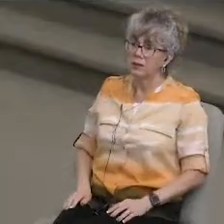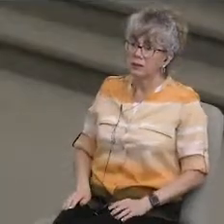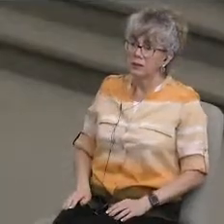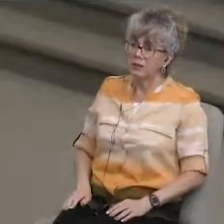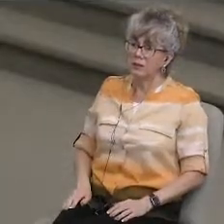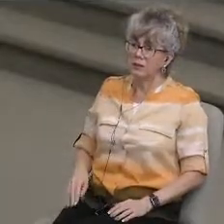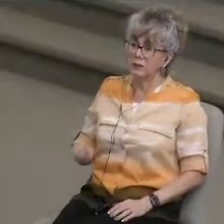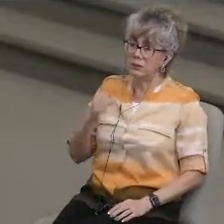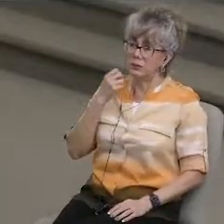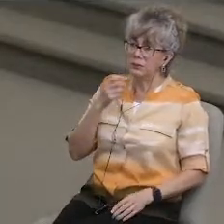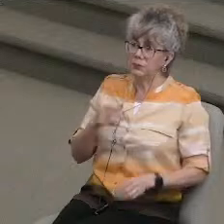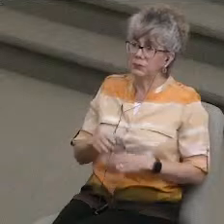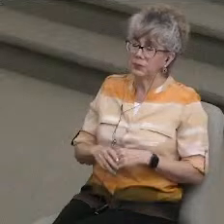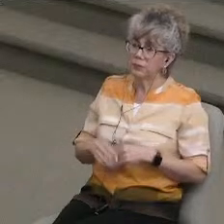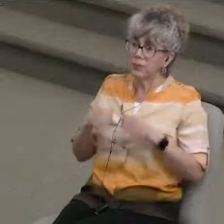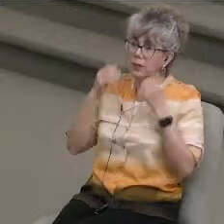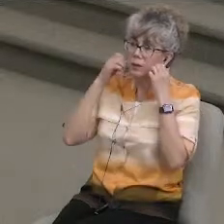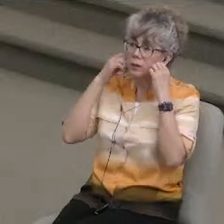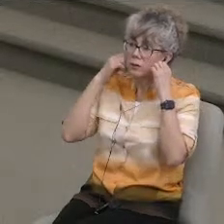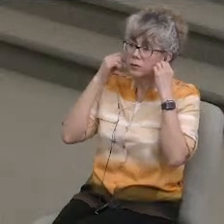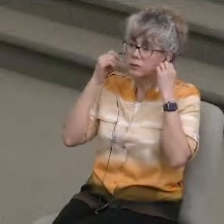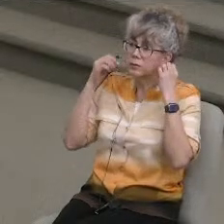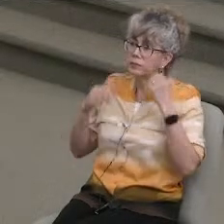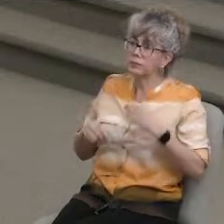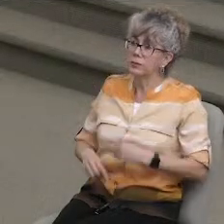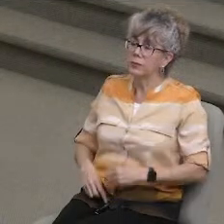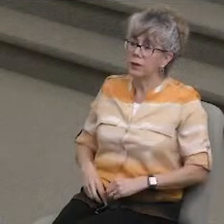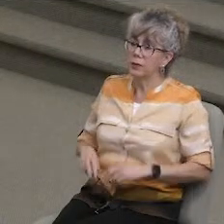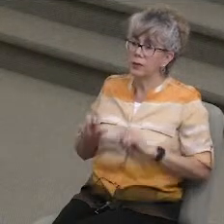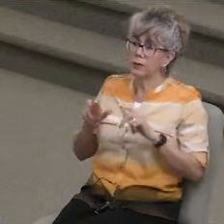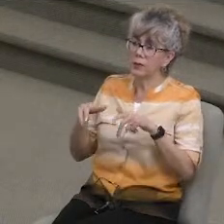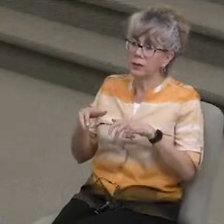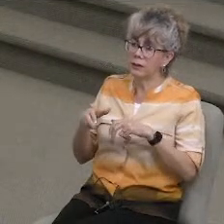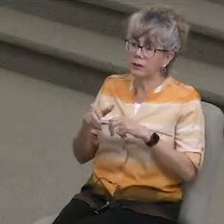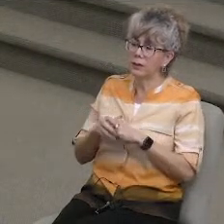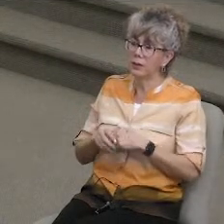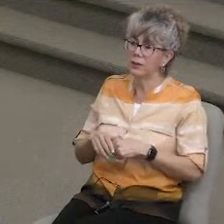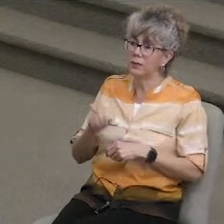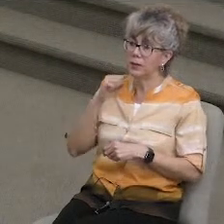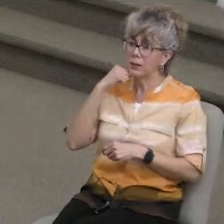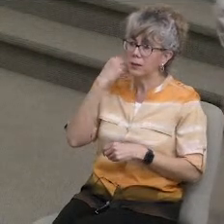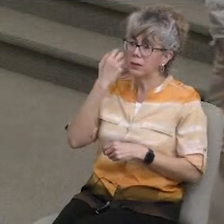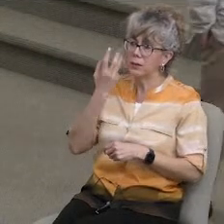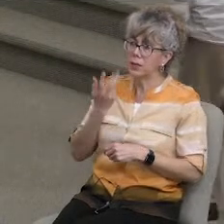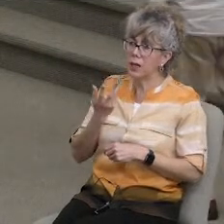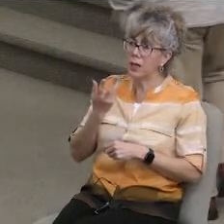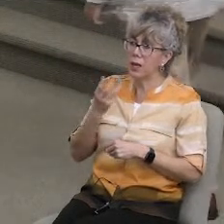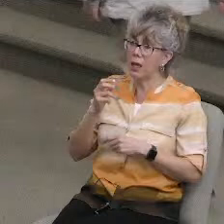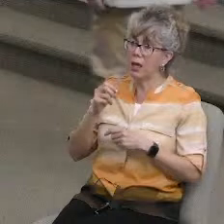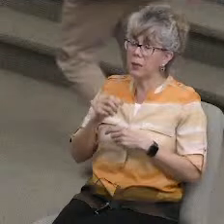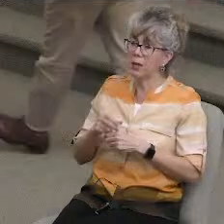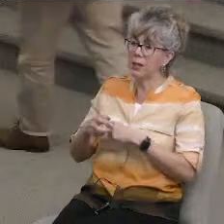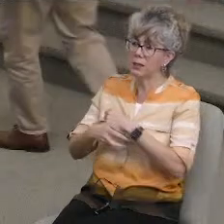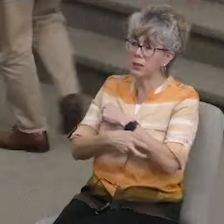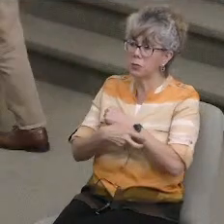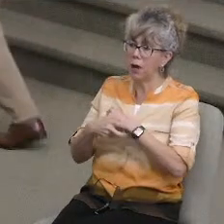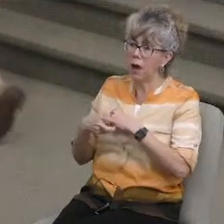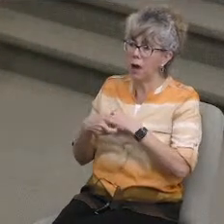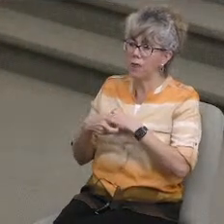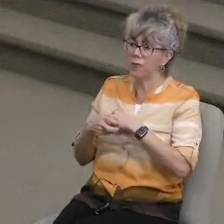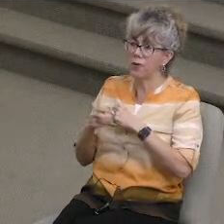shame is a prison as cruel as the grave. Shame is